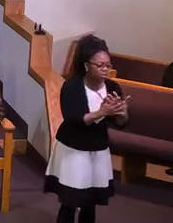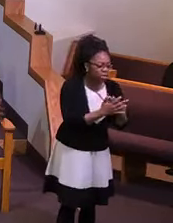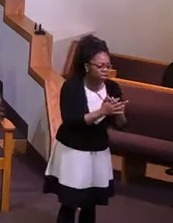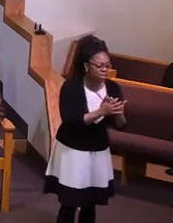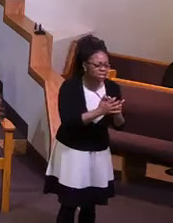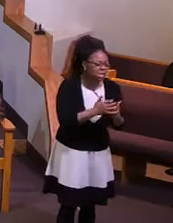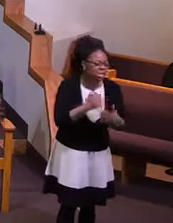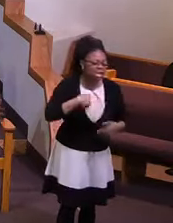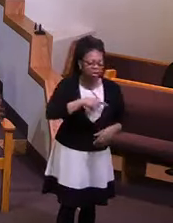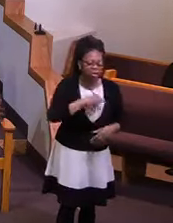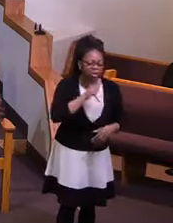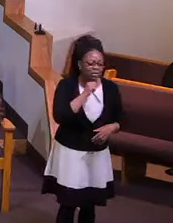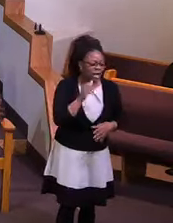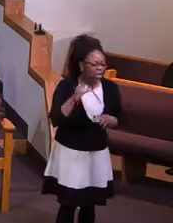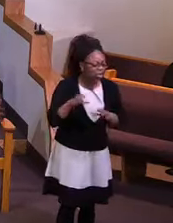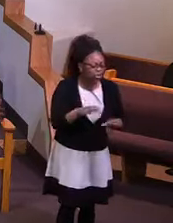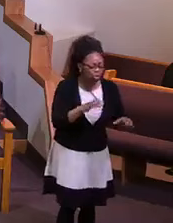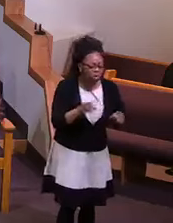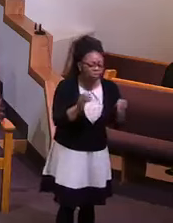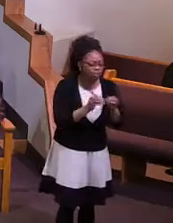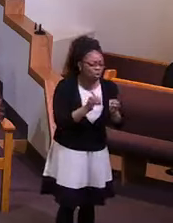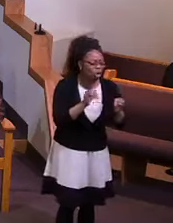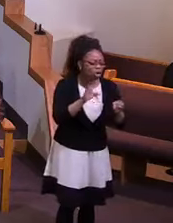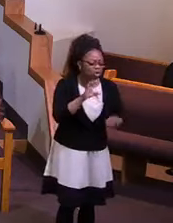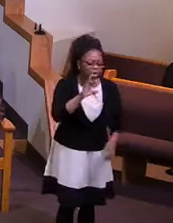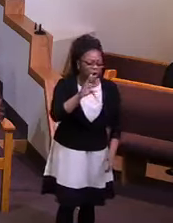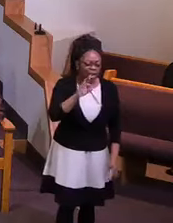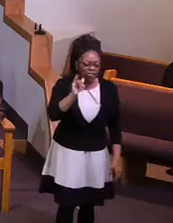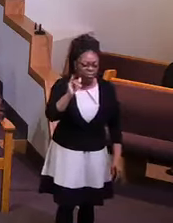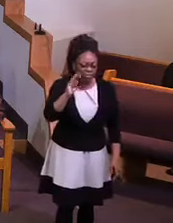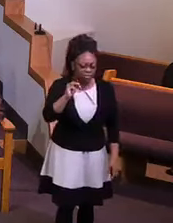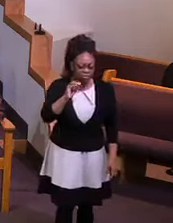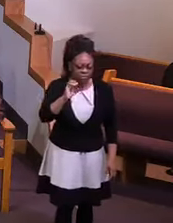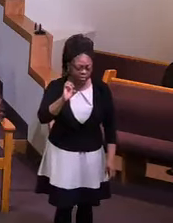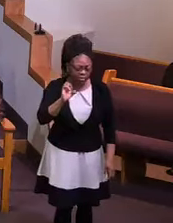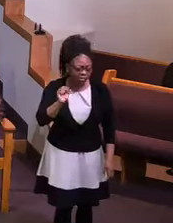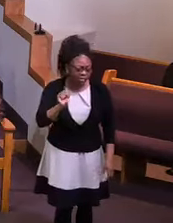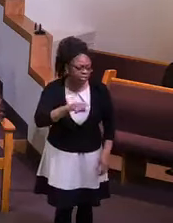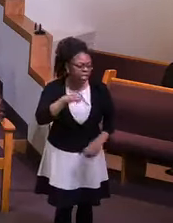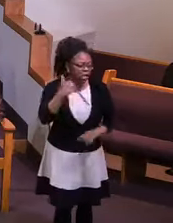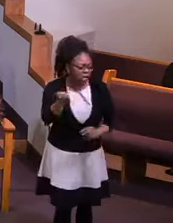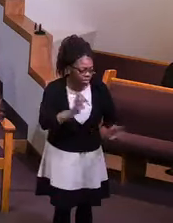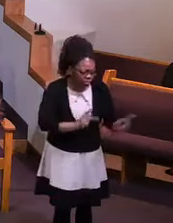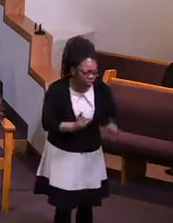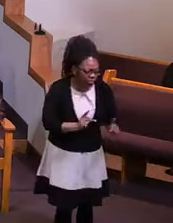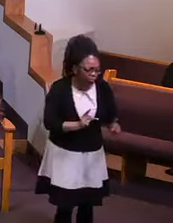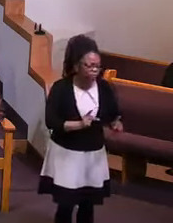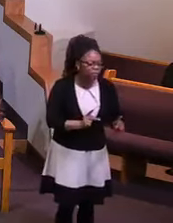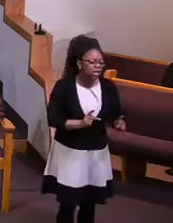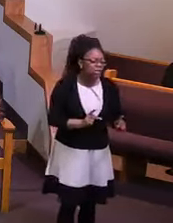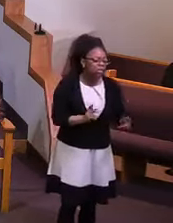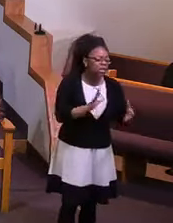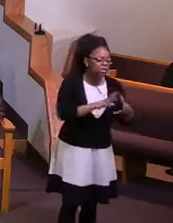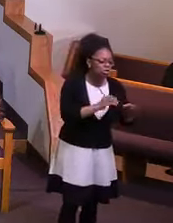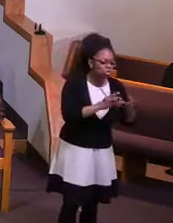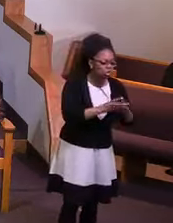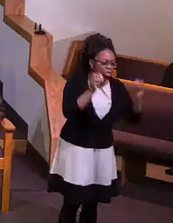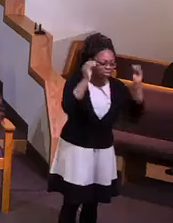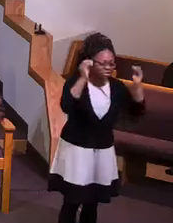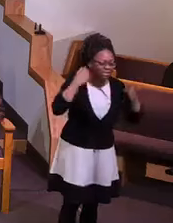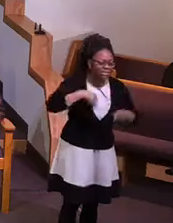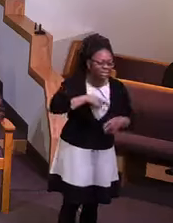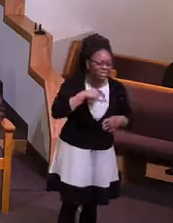more crimes than anyone else. That bothers me, but I'm texting the teacher today. Who is his third brother came to